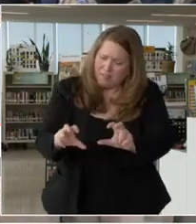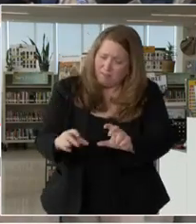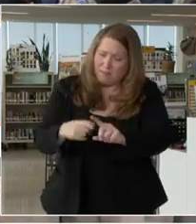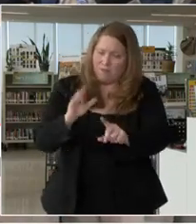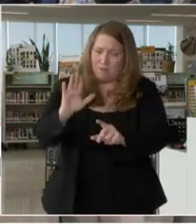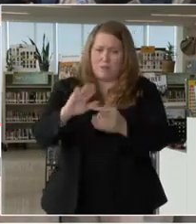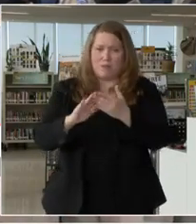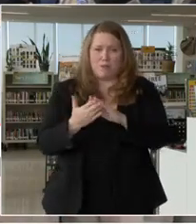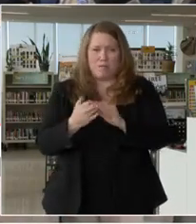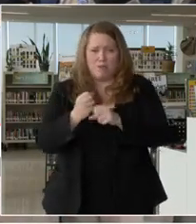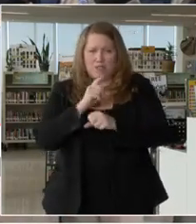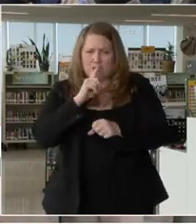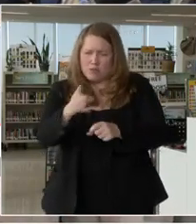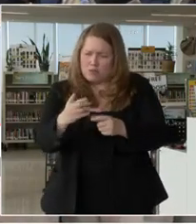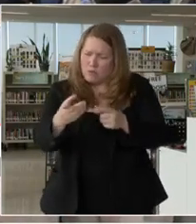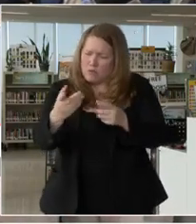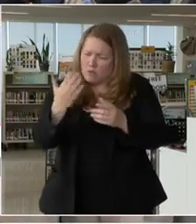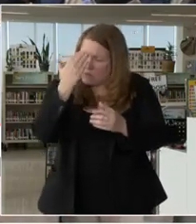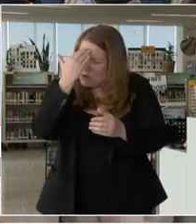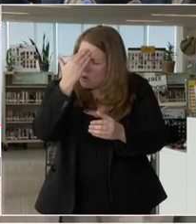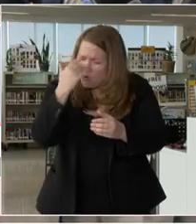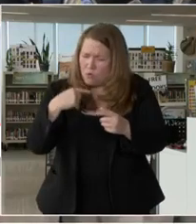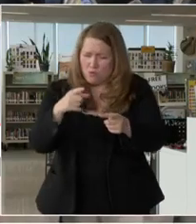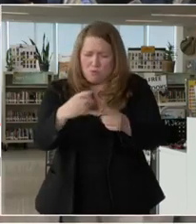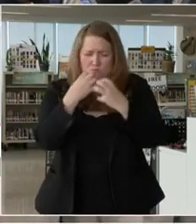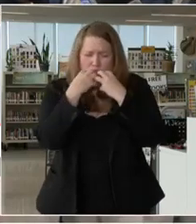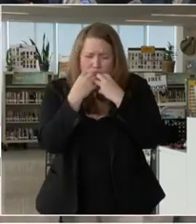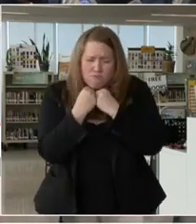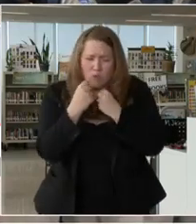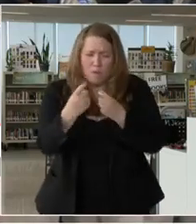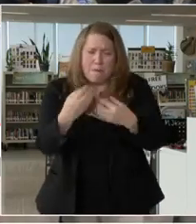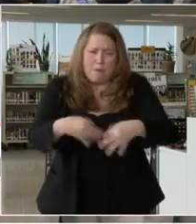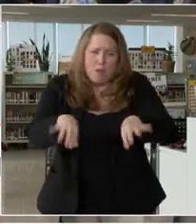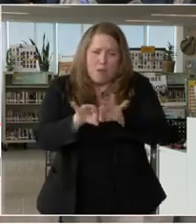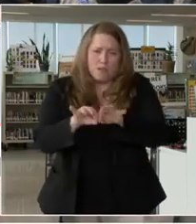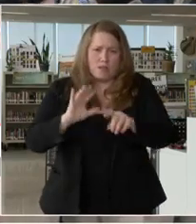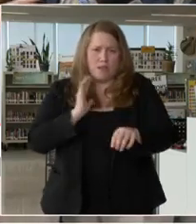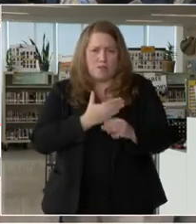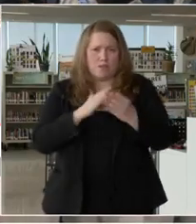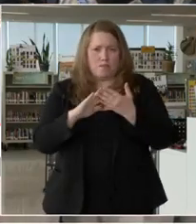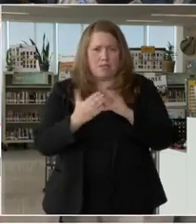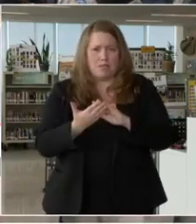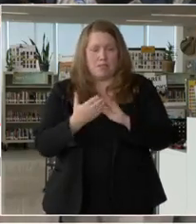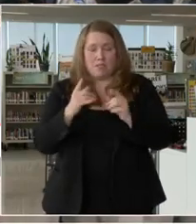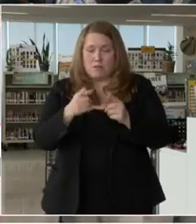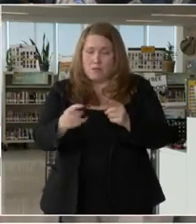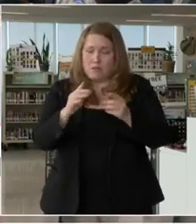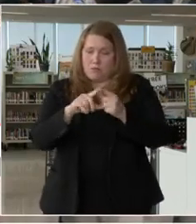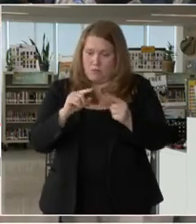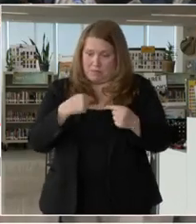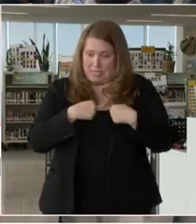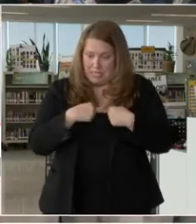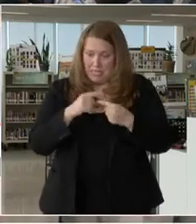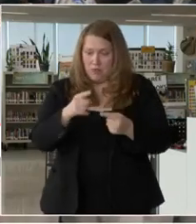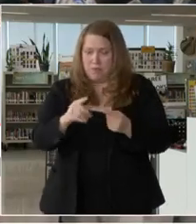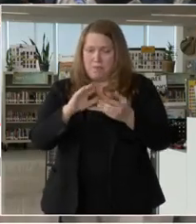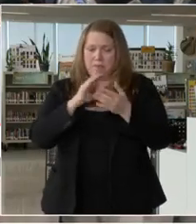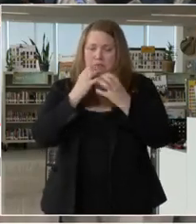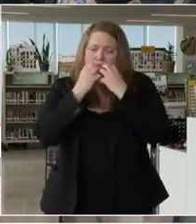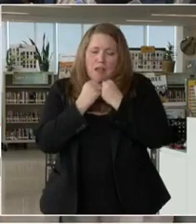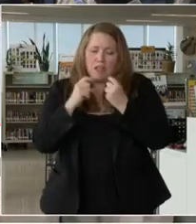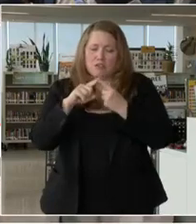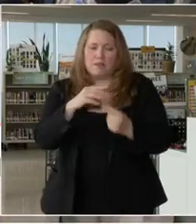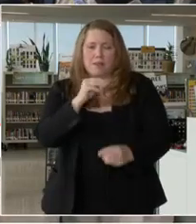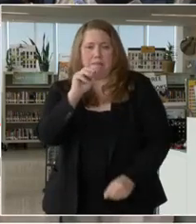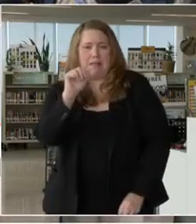are important and you matter to the citizens of the District of Columbia. You matter to me. You matter to the mayor. And that is important. So I